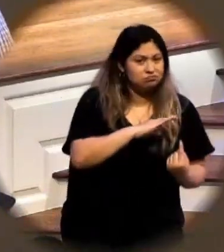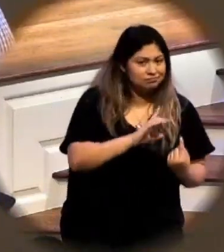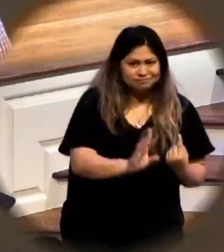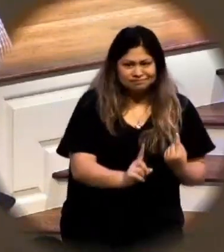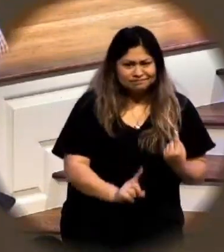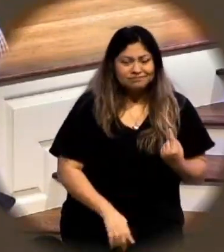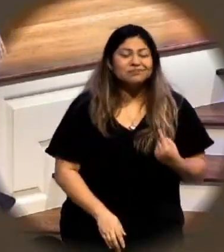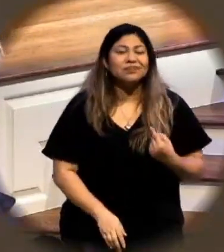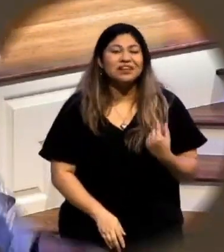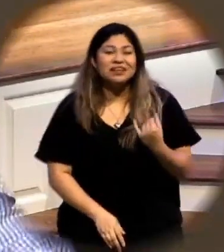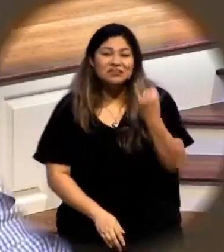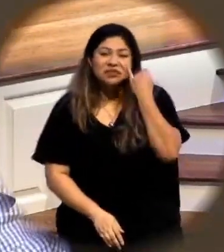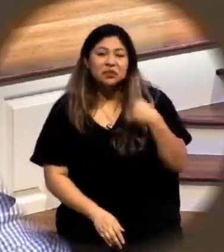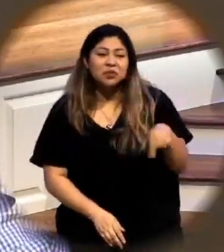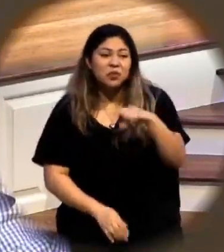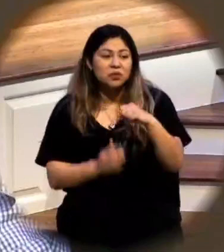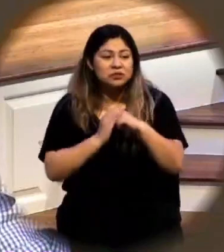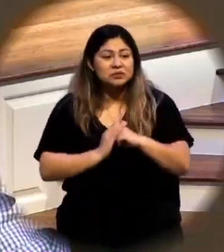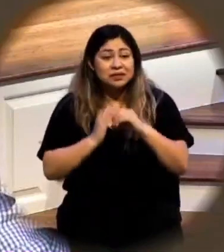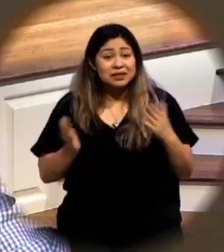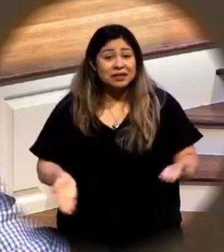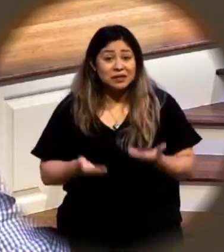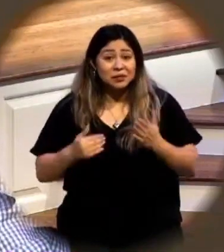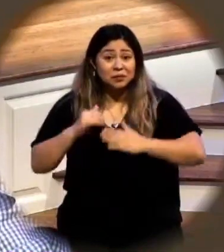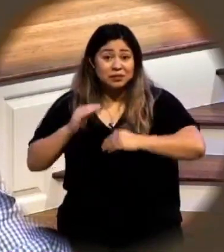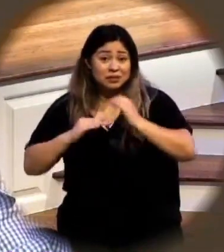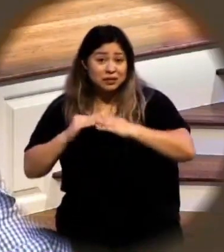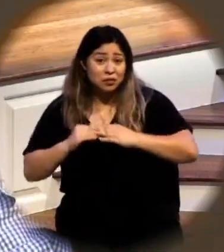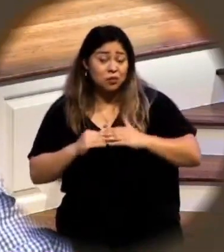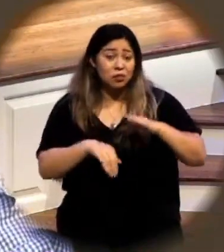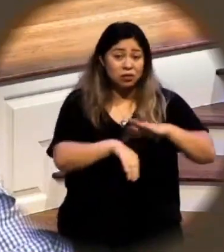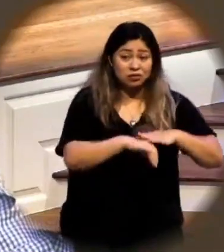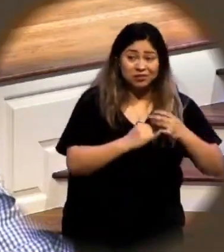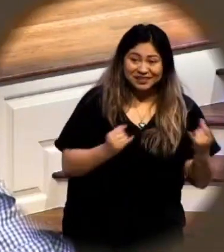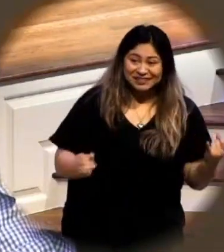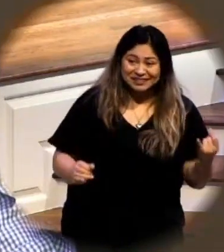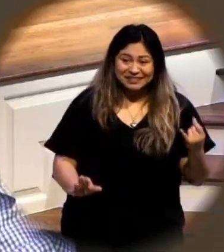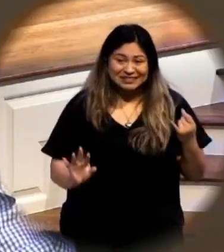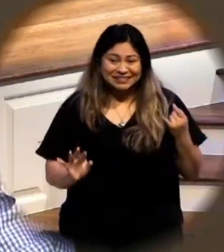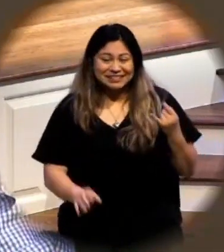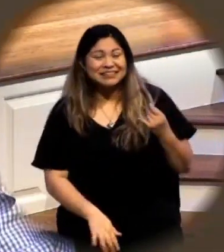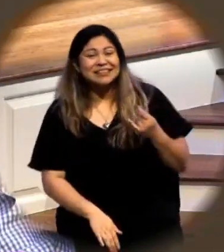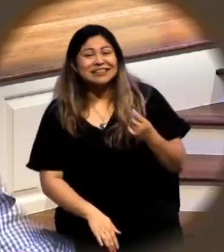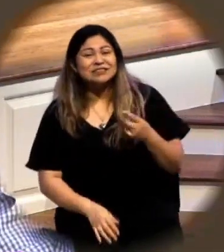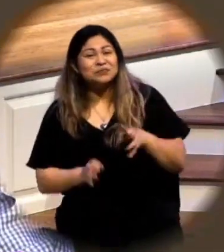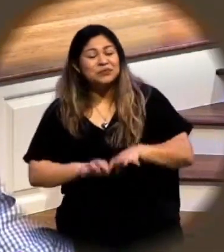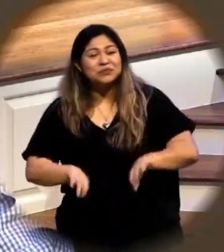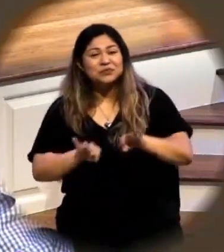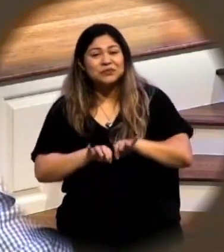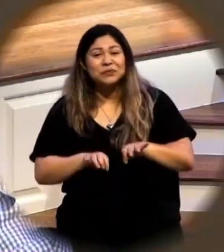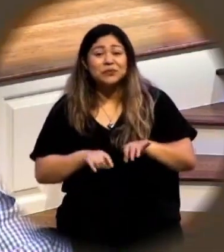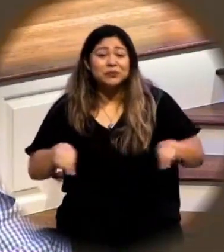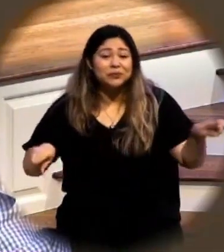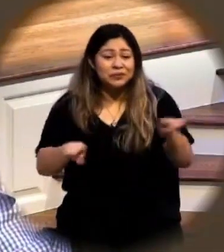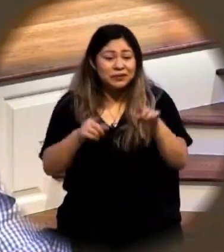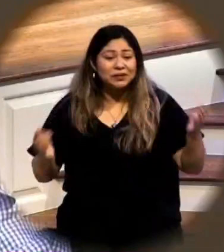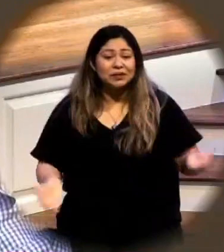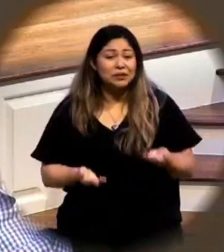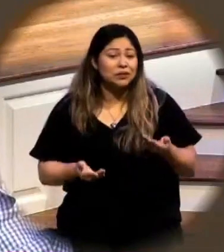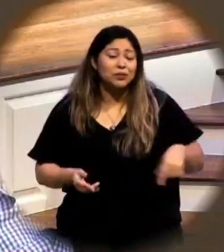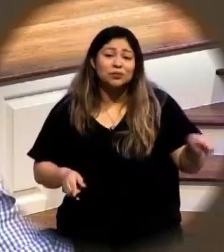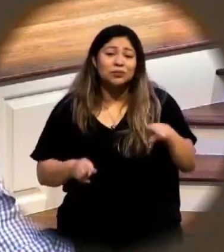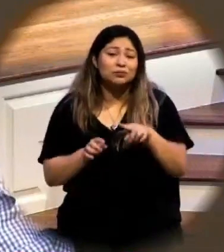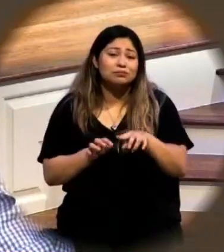with us right here in our worship center or you are worshiping with us online, it is important that you are with us today. You matter. Your